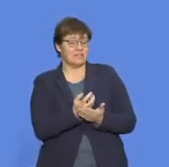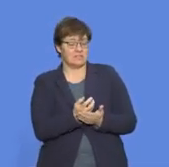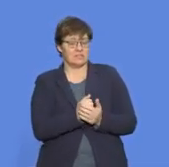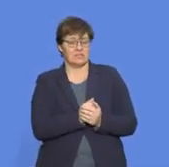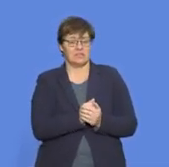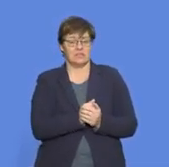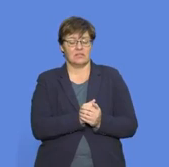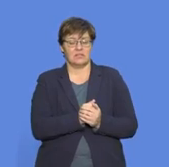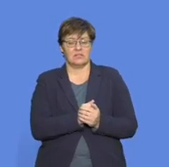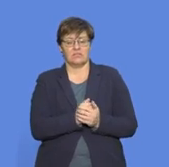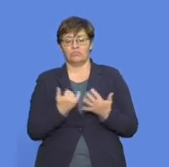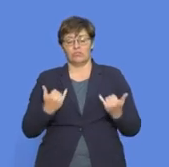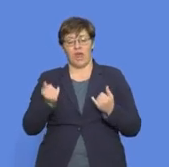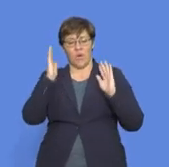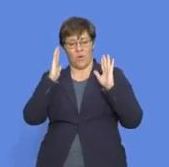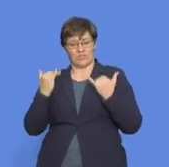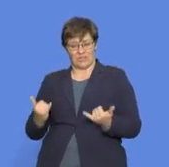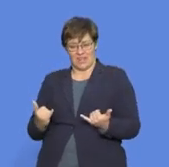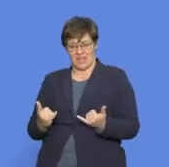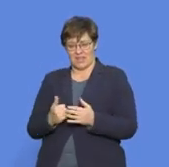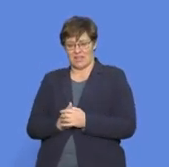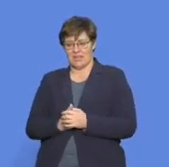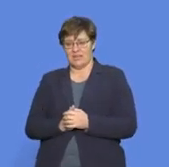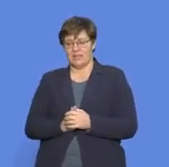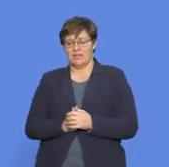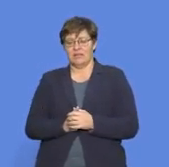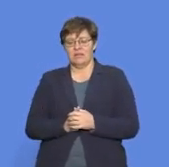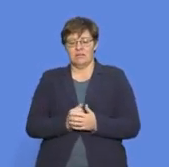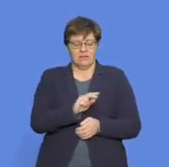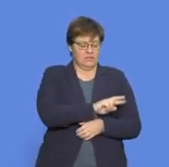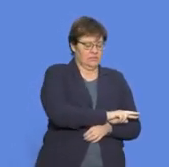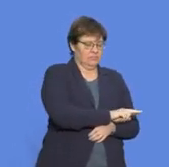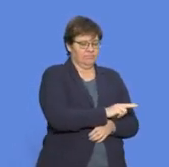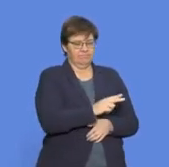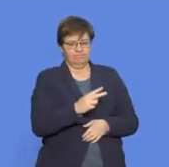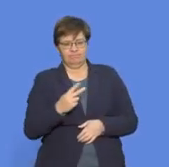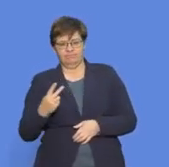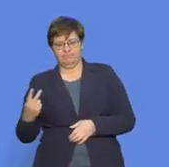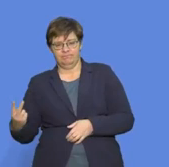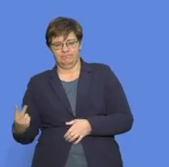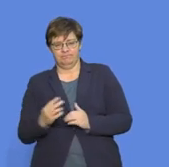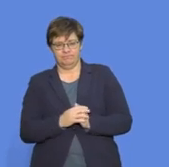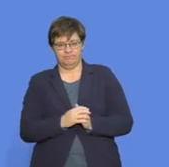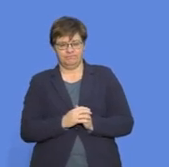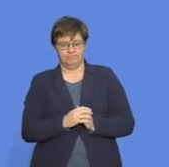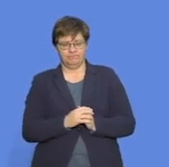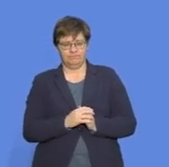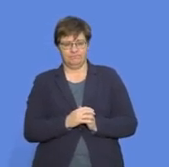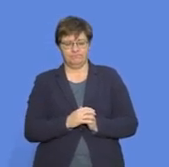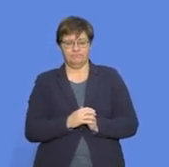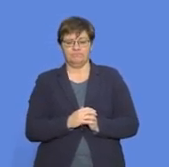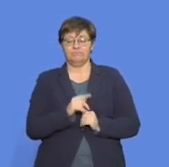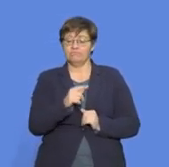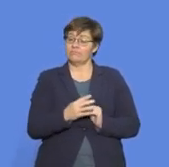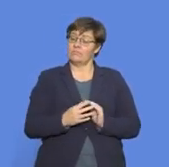how the modern day horse that we know, how it has evolved. So if we have a look, that